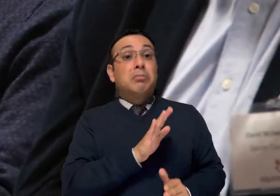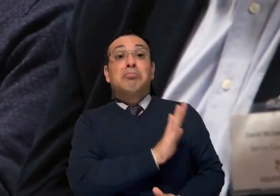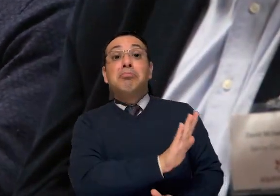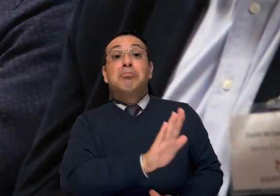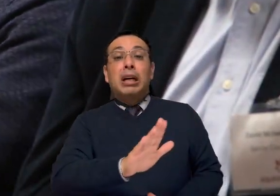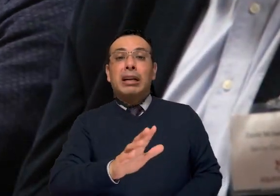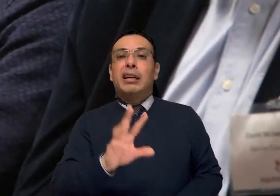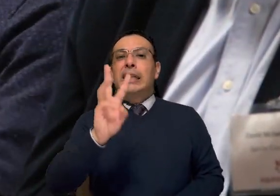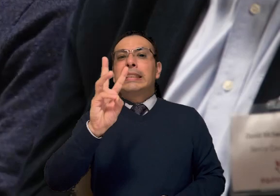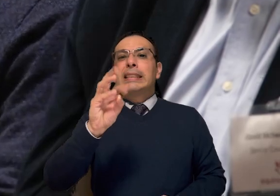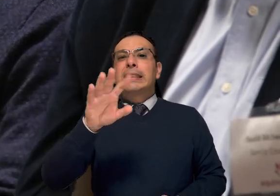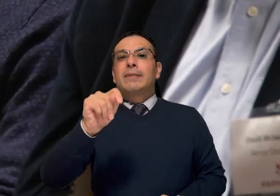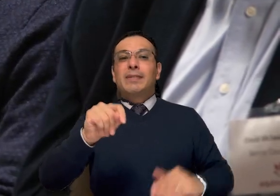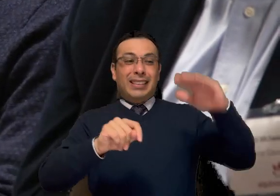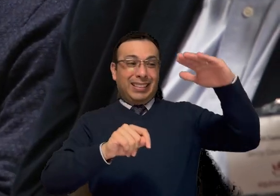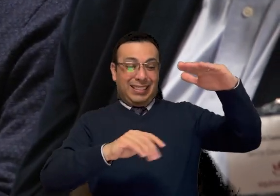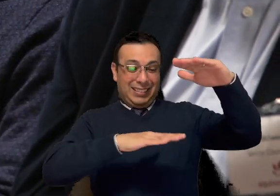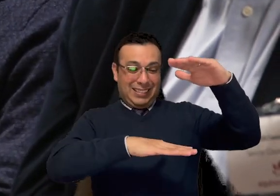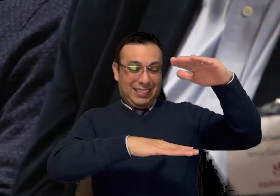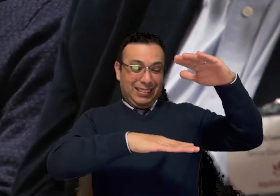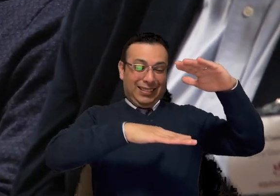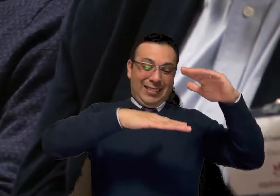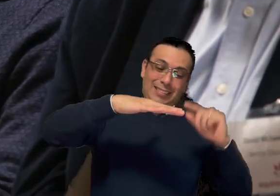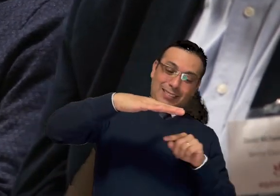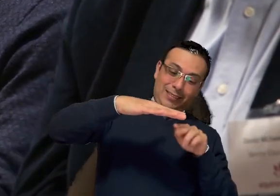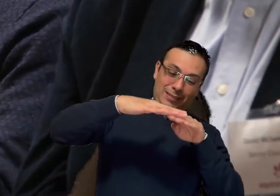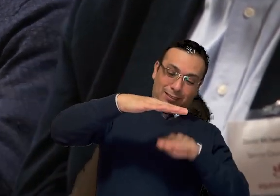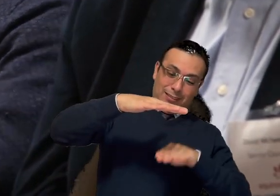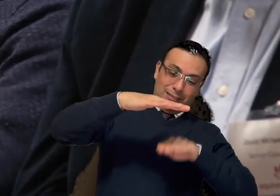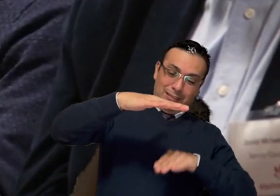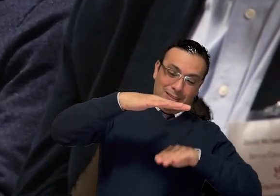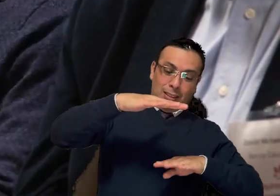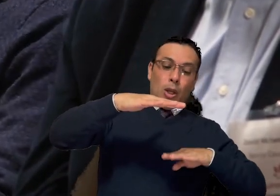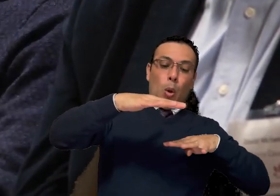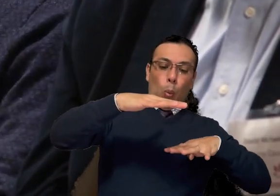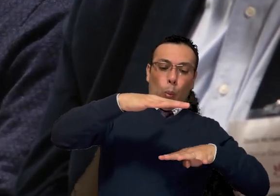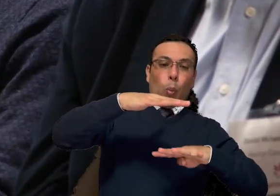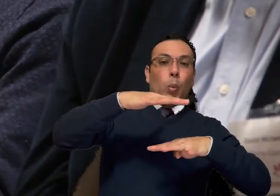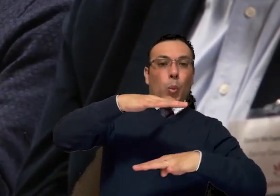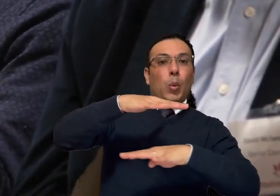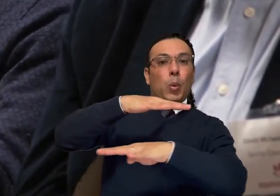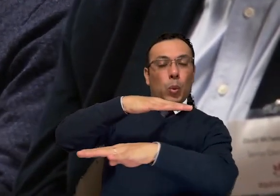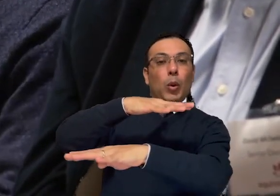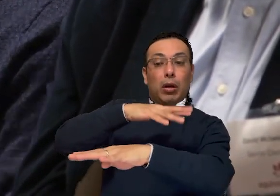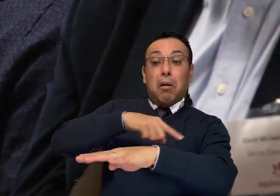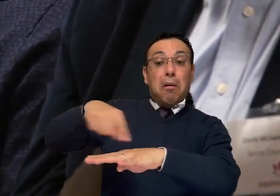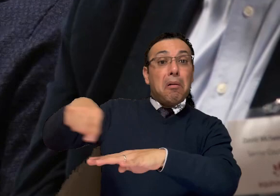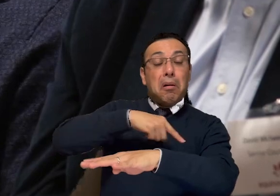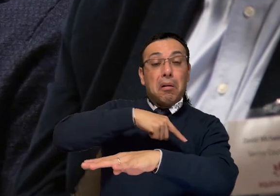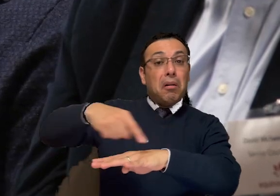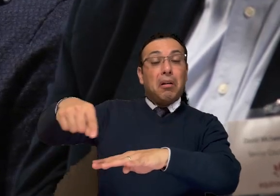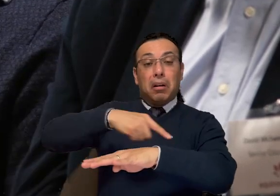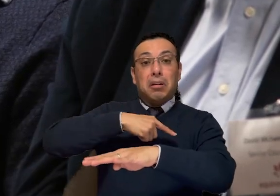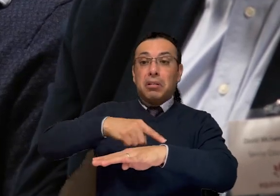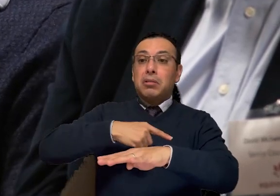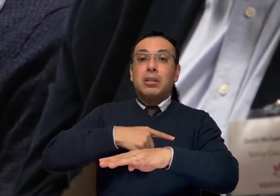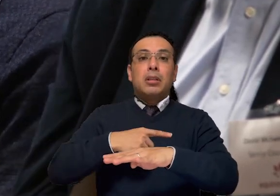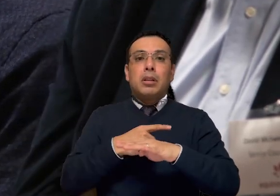to achieve a very low rate of interaction with fishing gear and